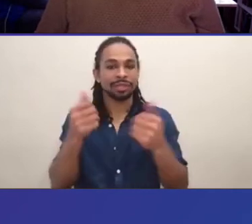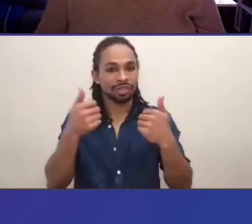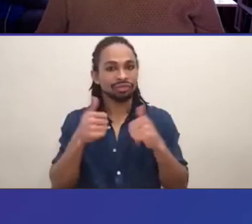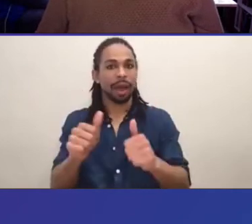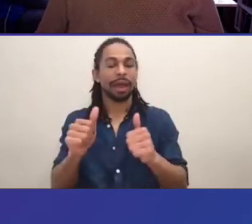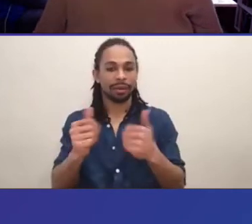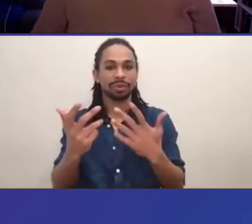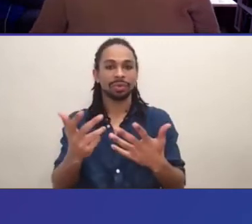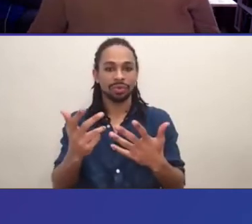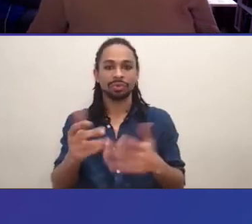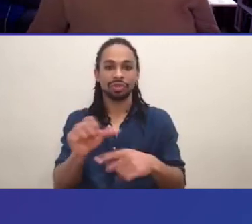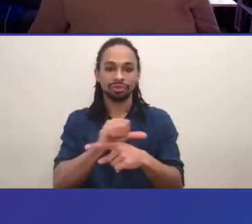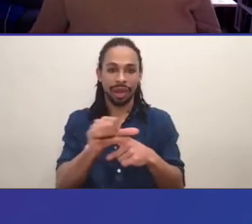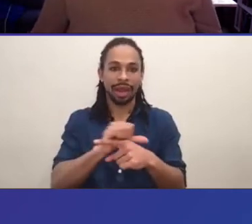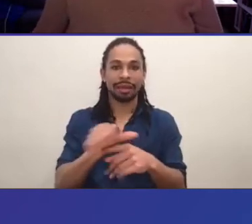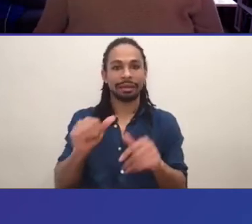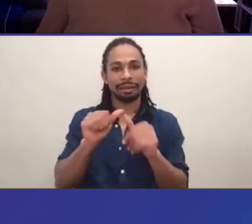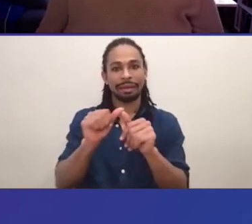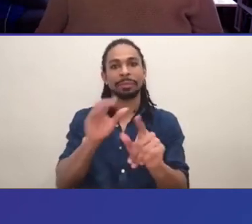trying to keep their careers growing.